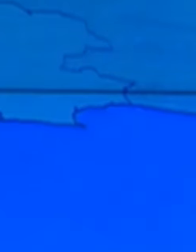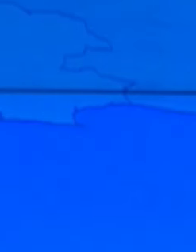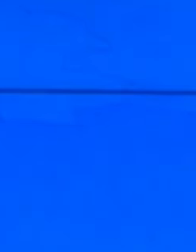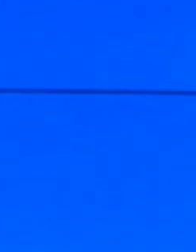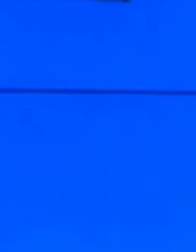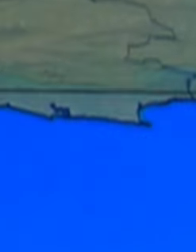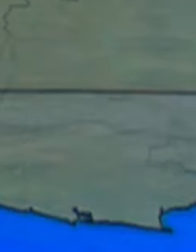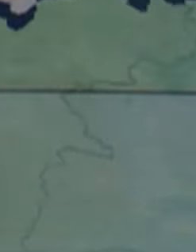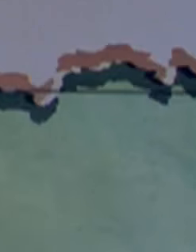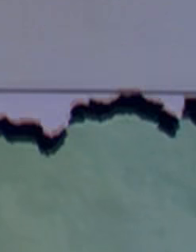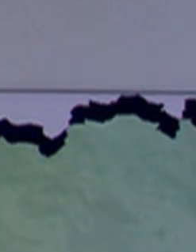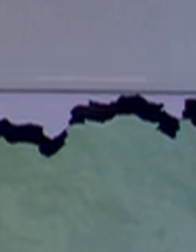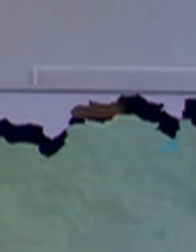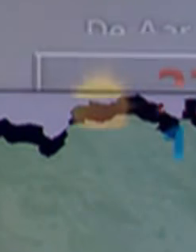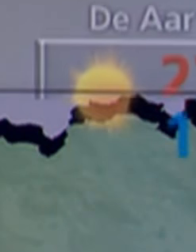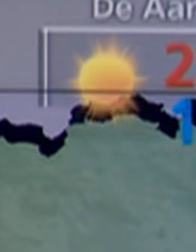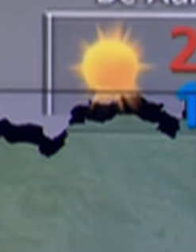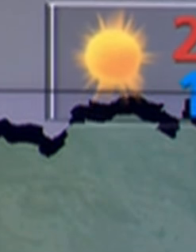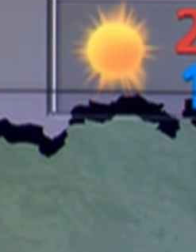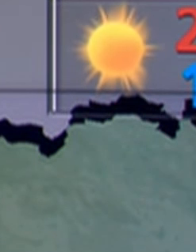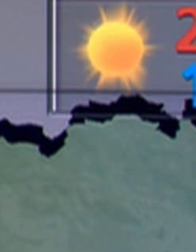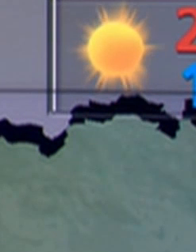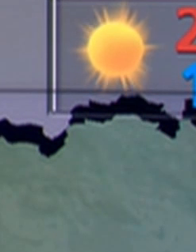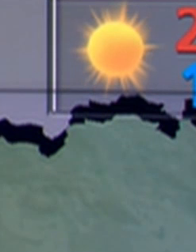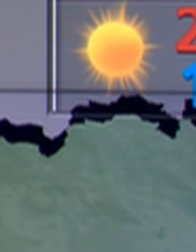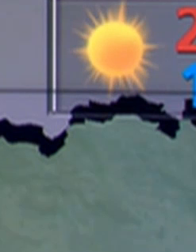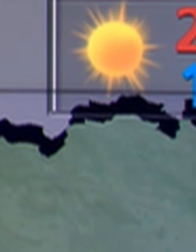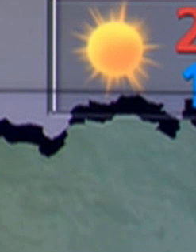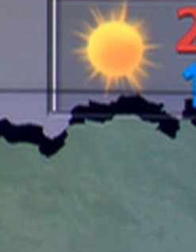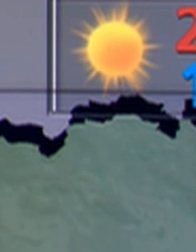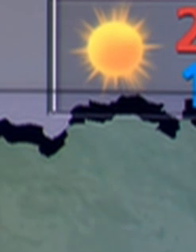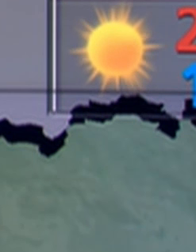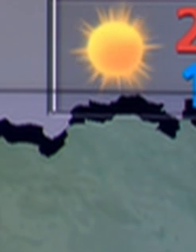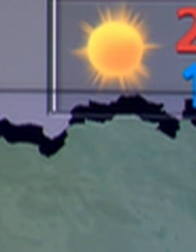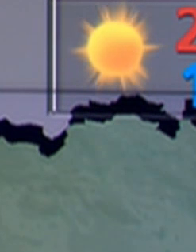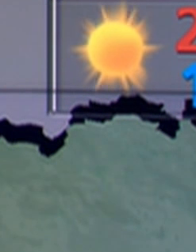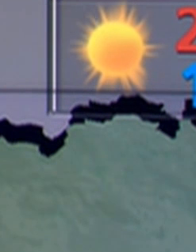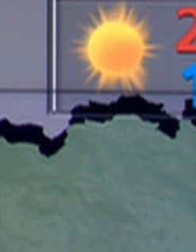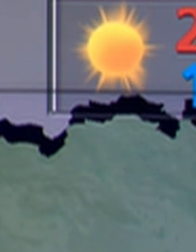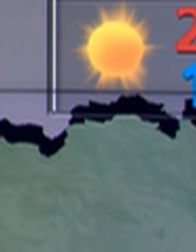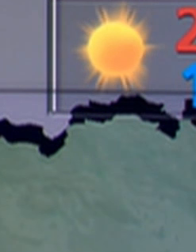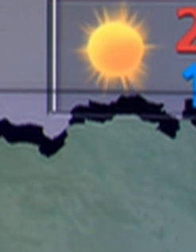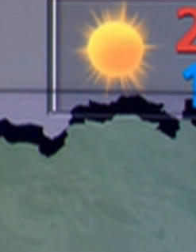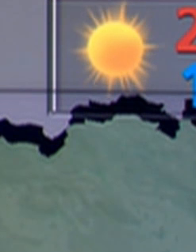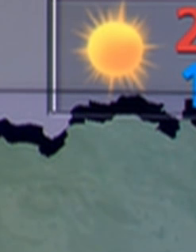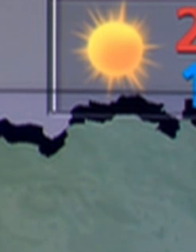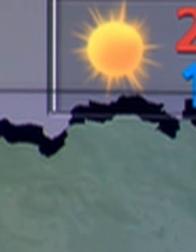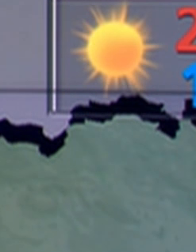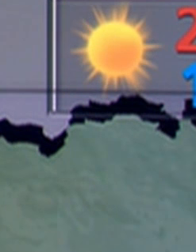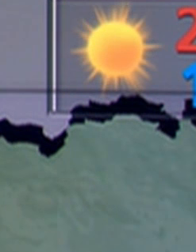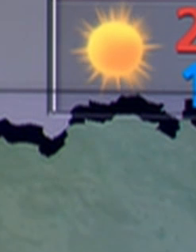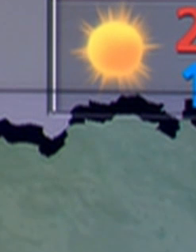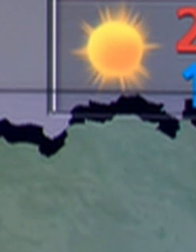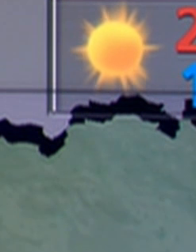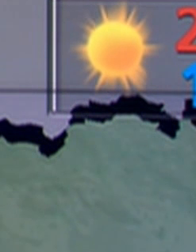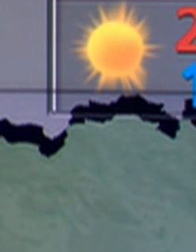le 10 le borobedi re lebele province ya ka kwa Northern Cape teng Kurumane tla be ke me go digata di le 20 le borobongwe fa Kimberley